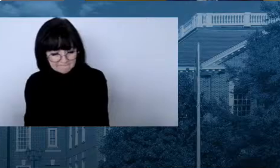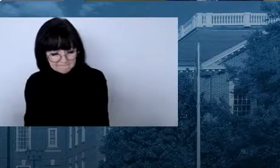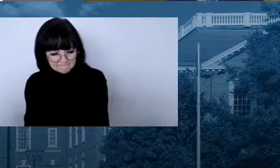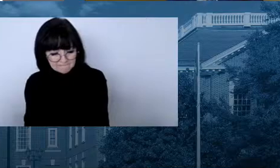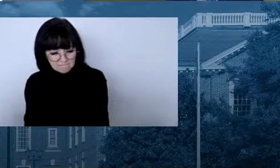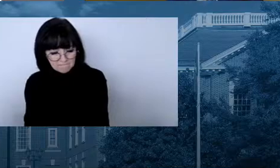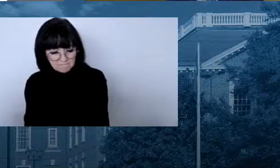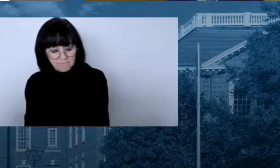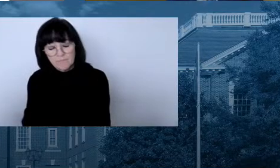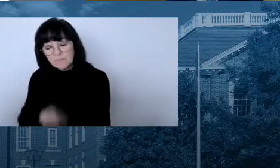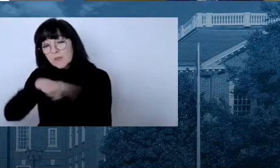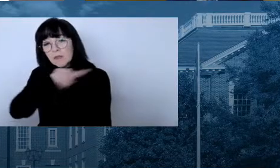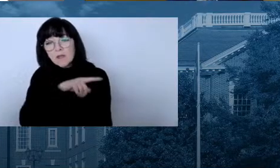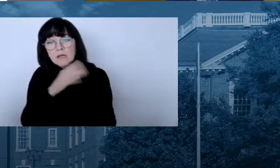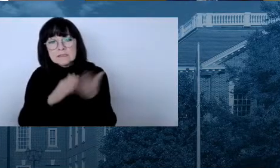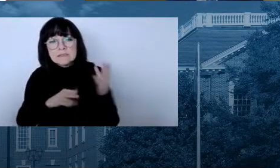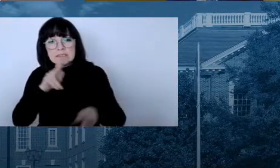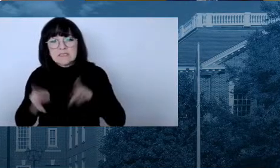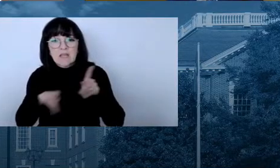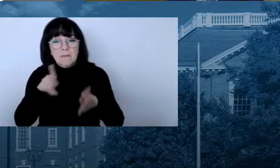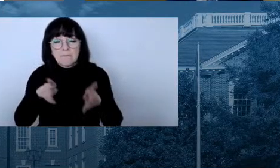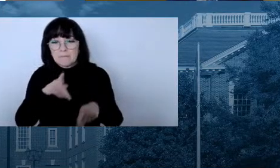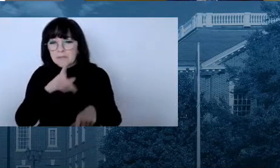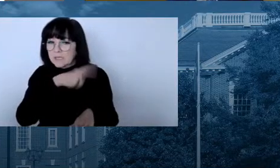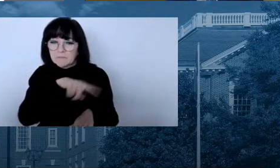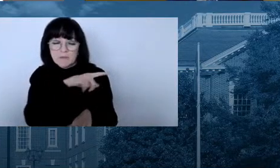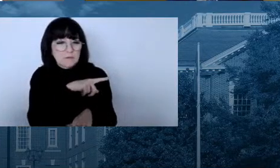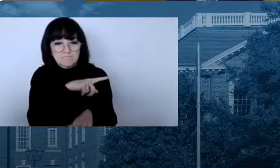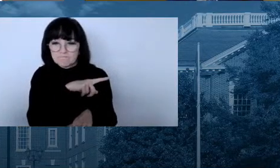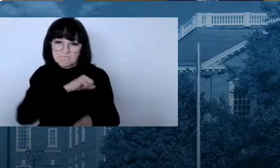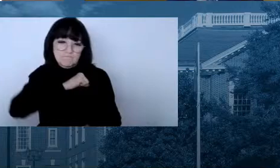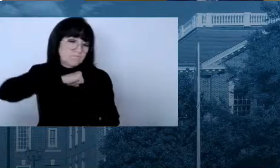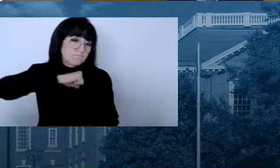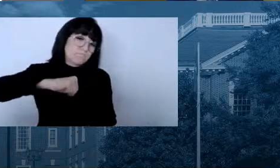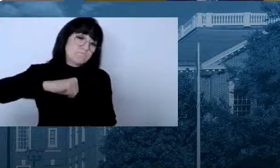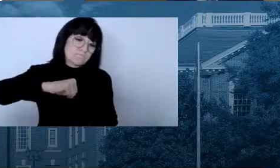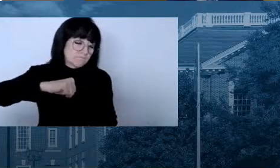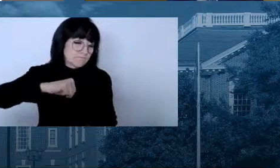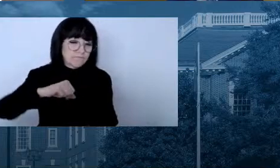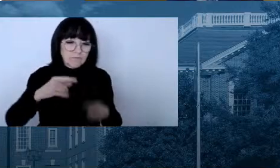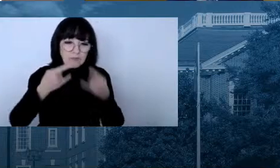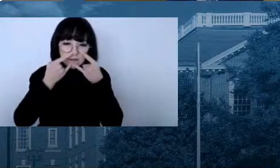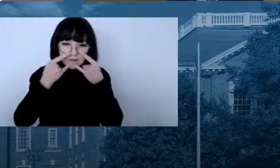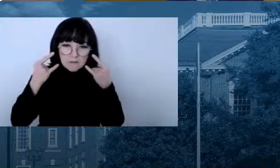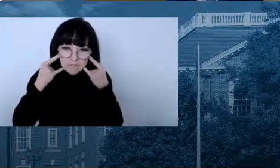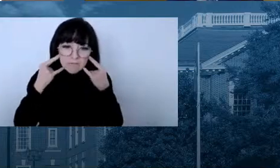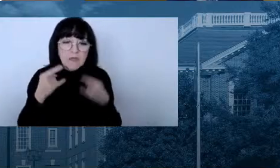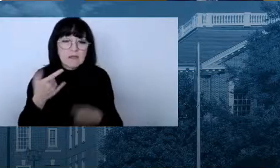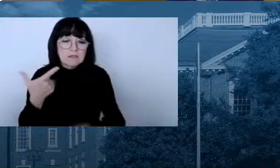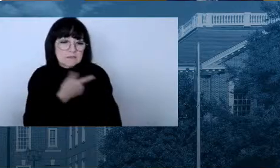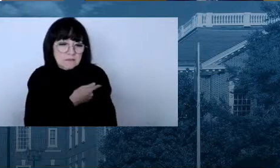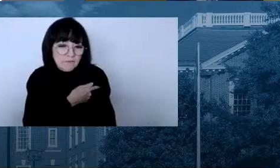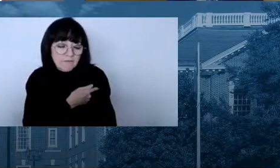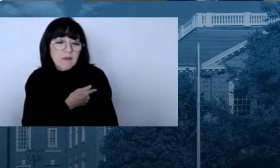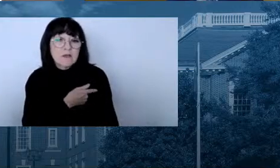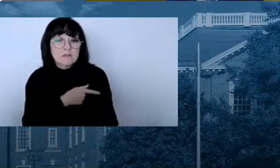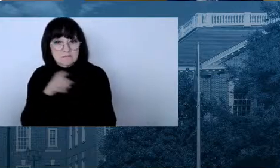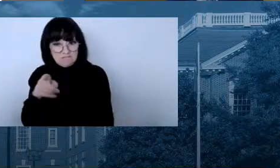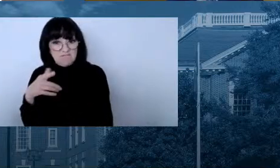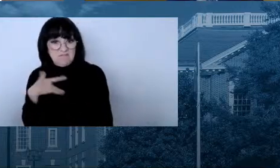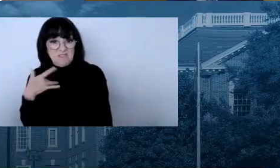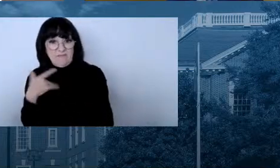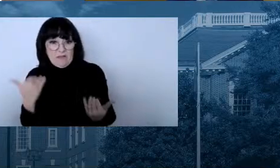masking, vaccination, et cetera, will now comply with this guidance? And if you do have